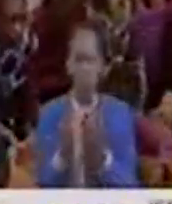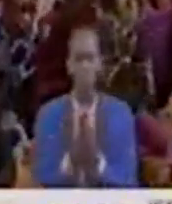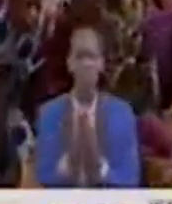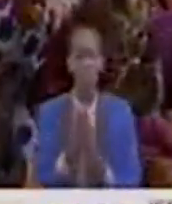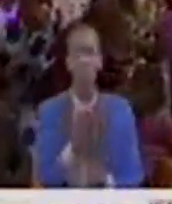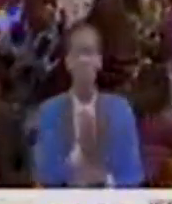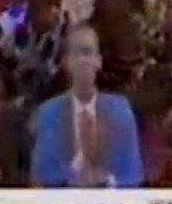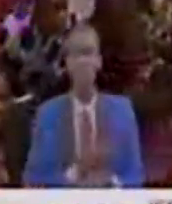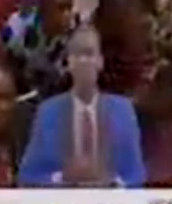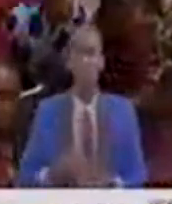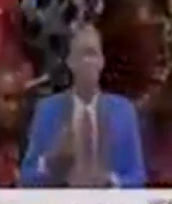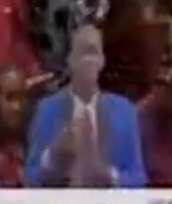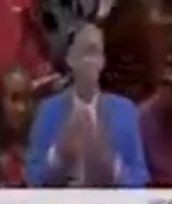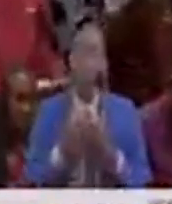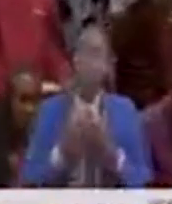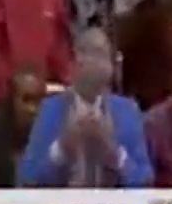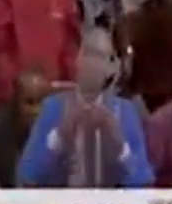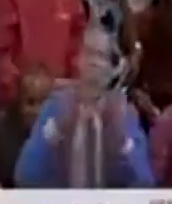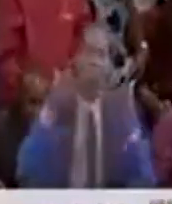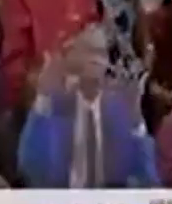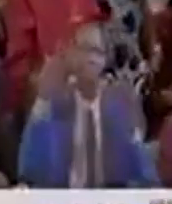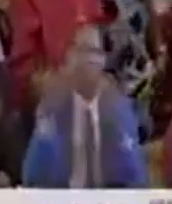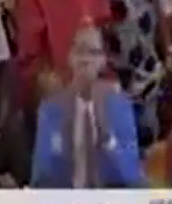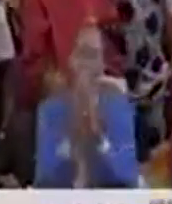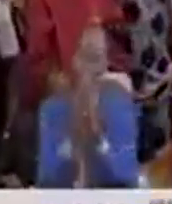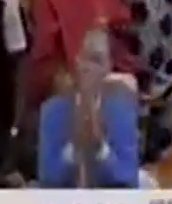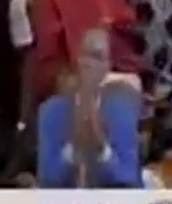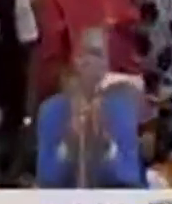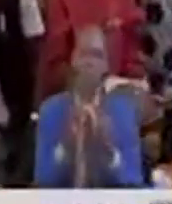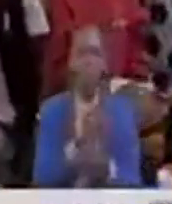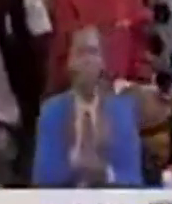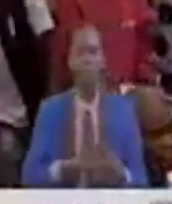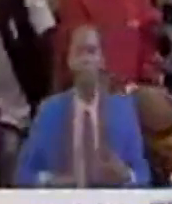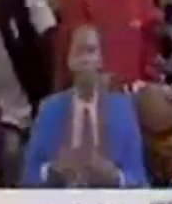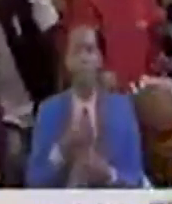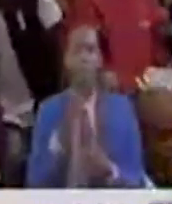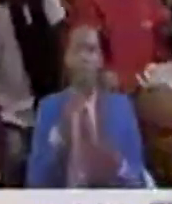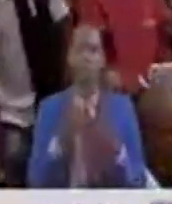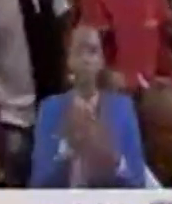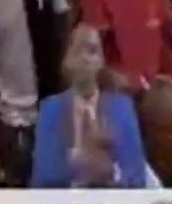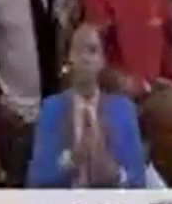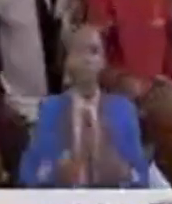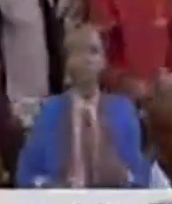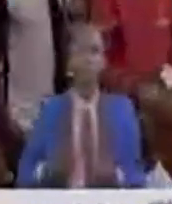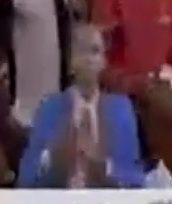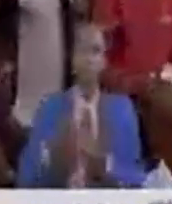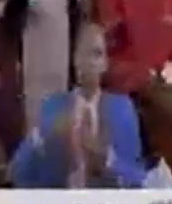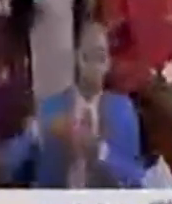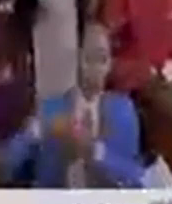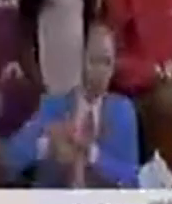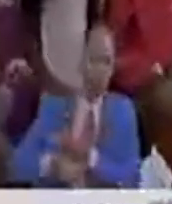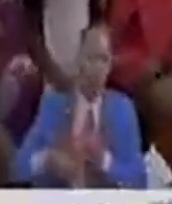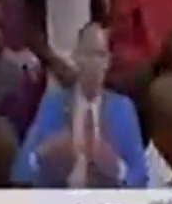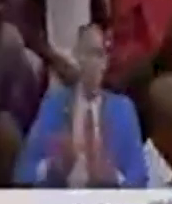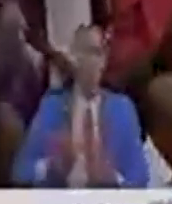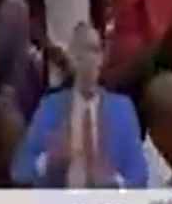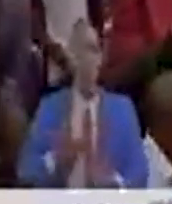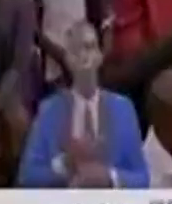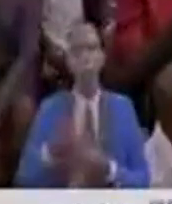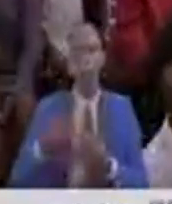mightily cry unto the Lord and talk to the Lord from the depths of our hearts.